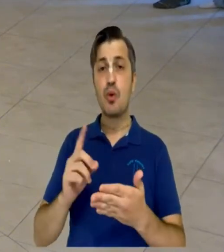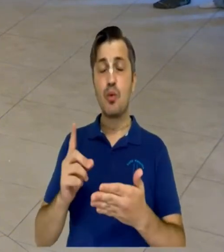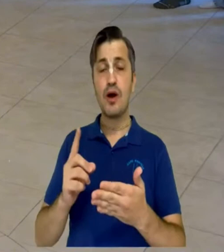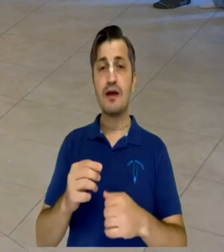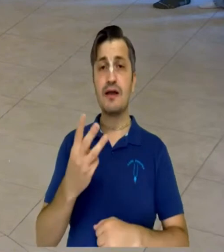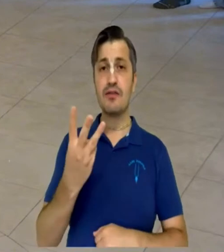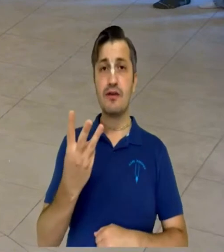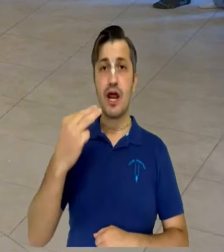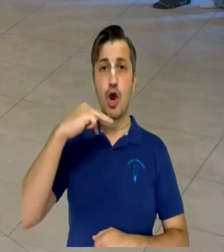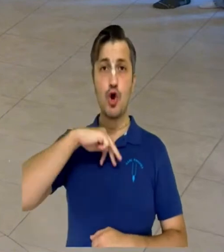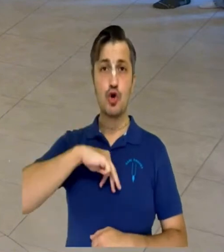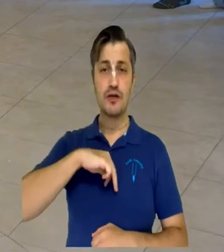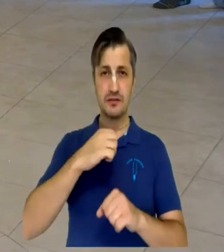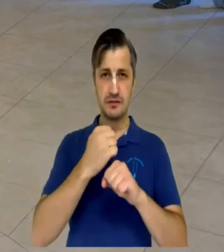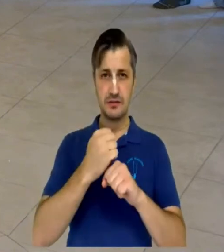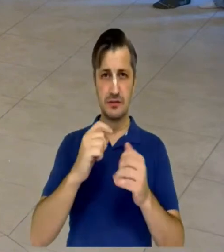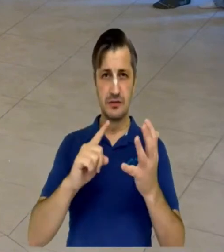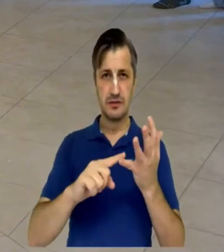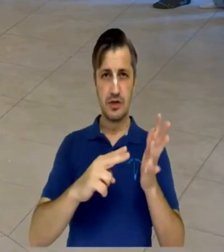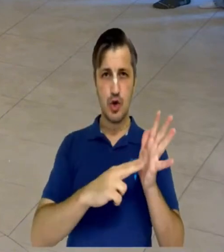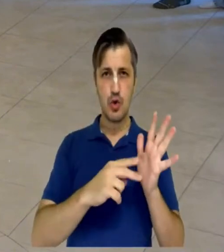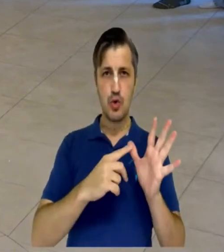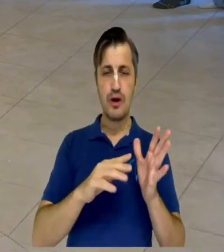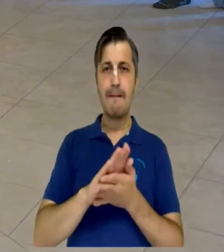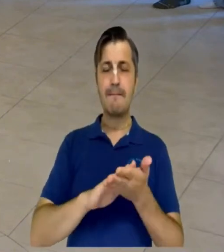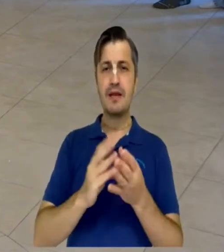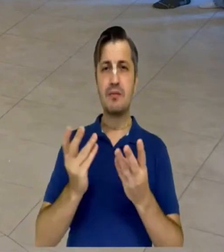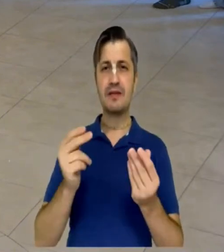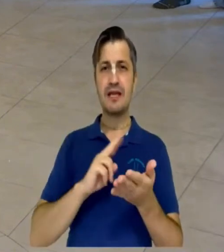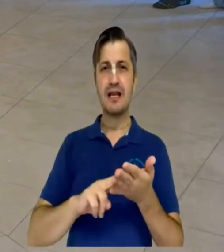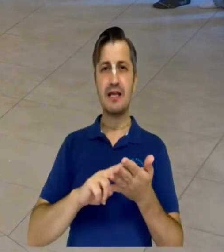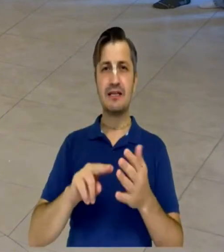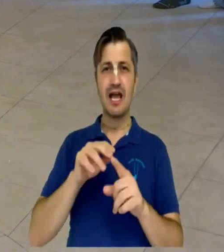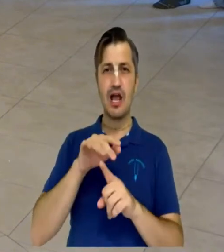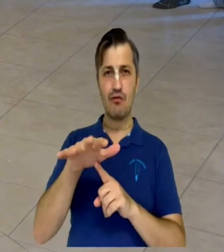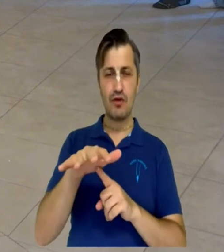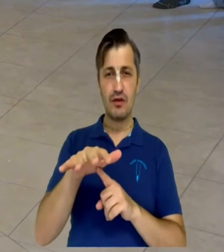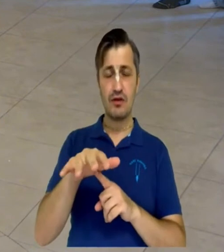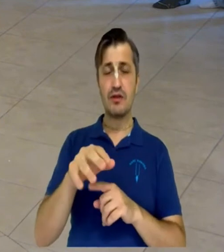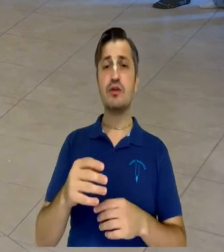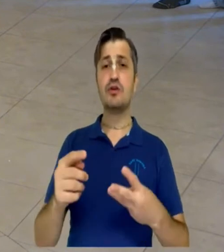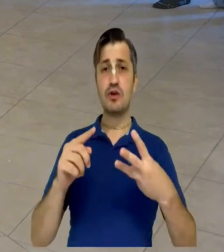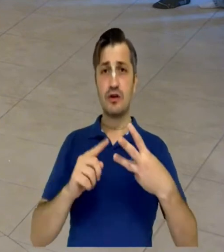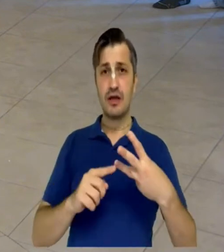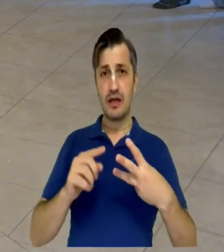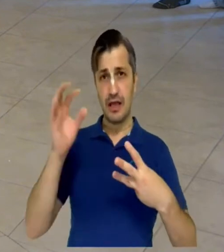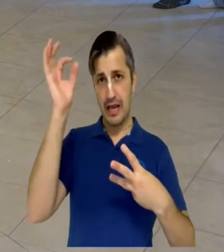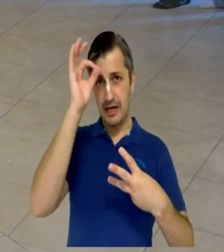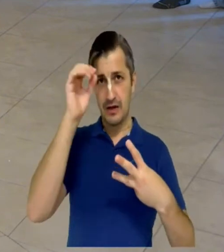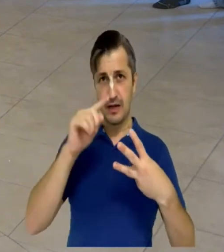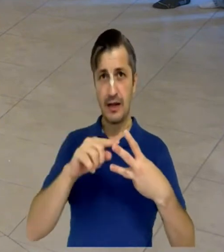am the transcendental to all of these. And Krishna also says to Arjuna, be transcendental to this